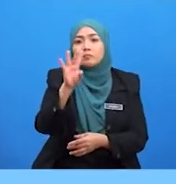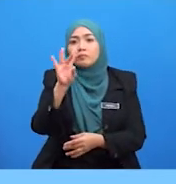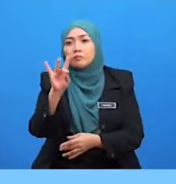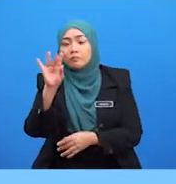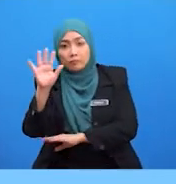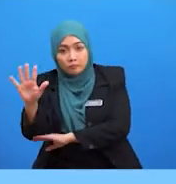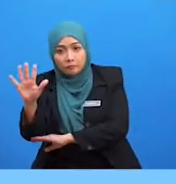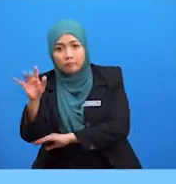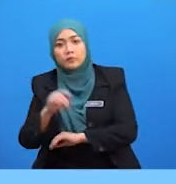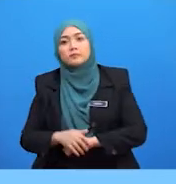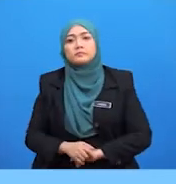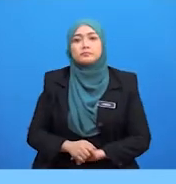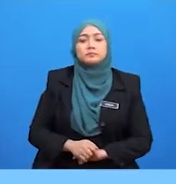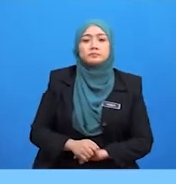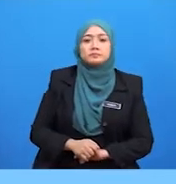However,